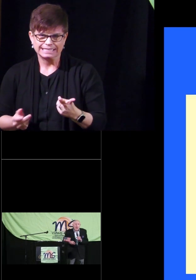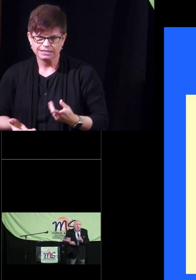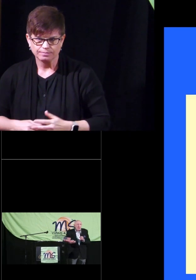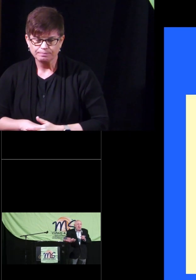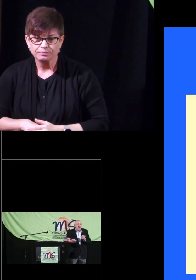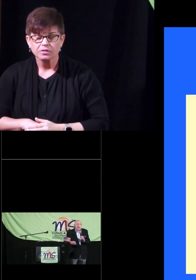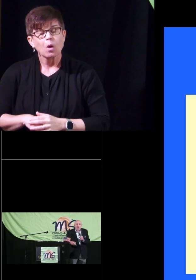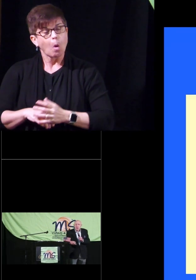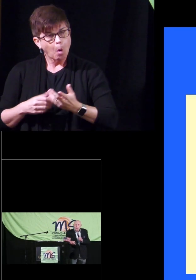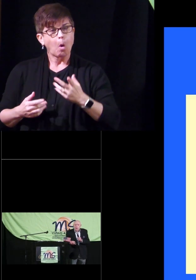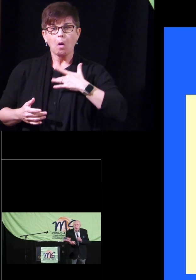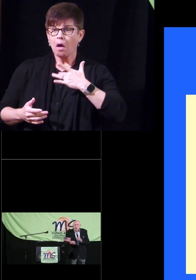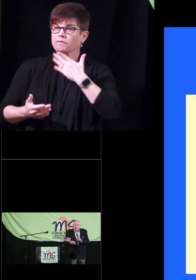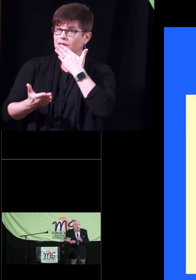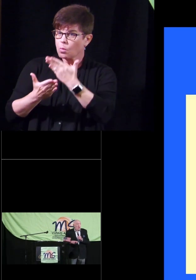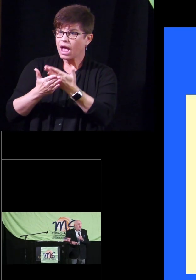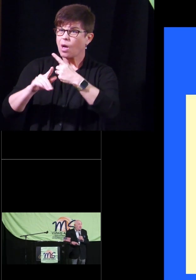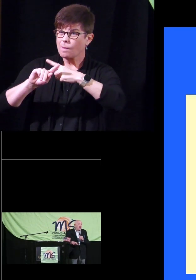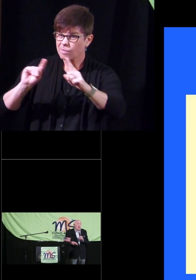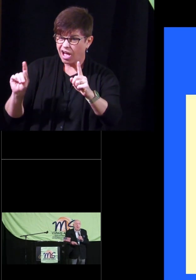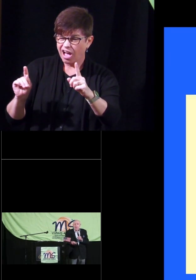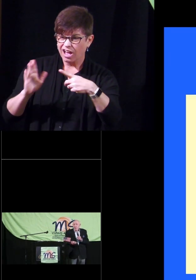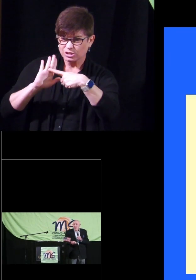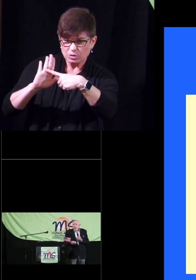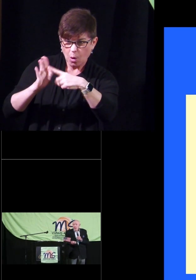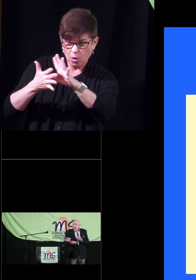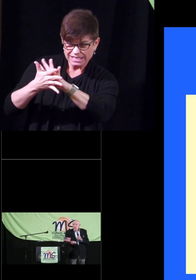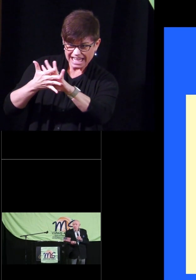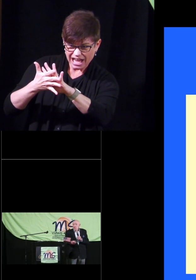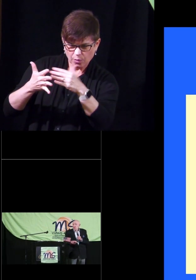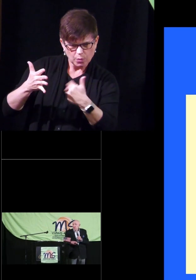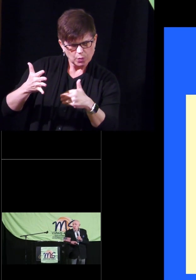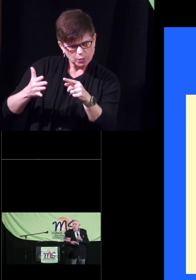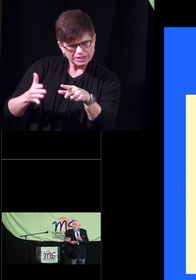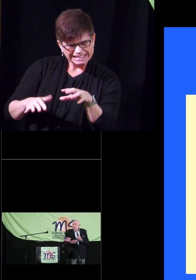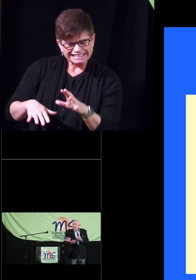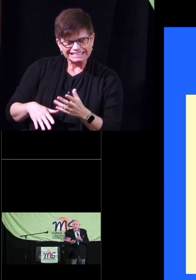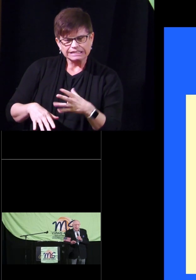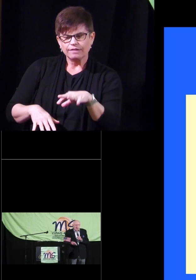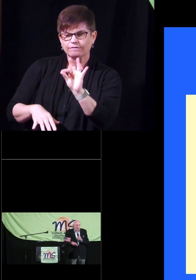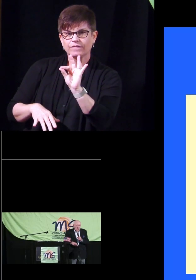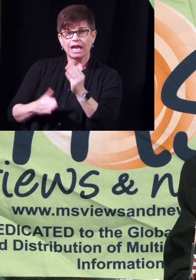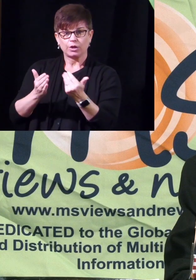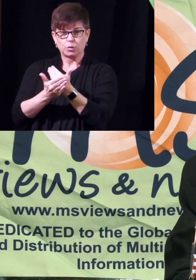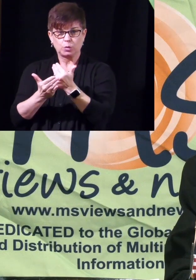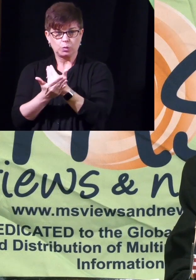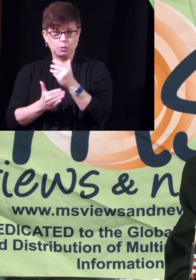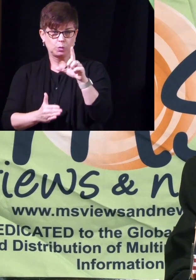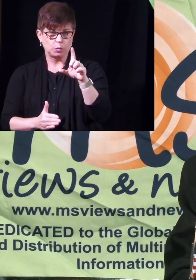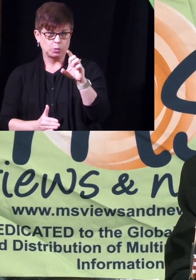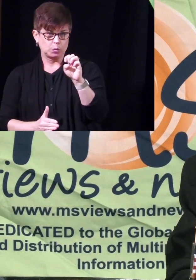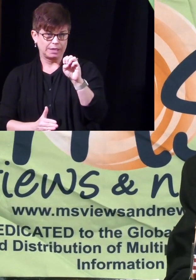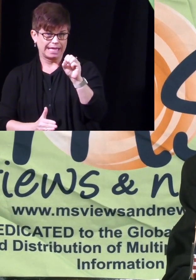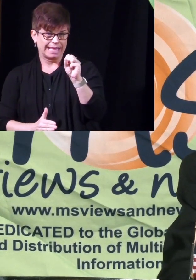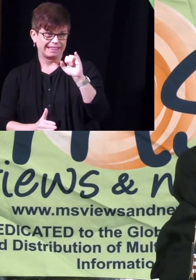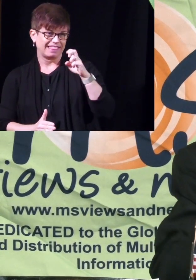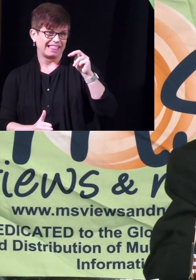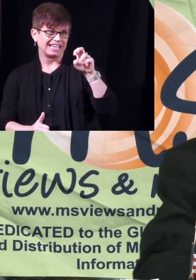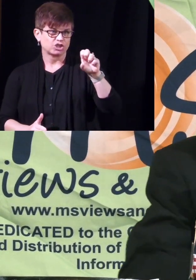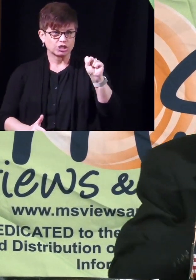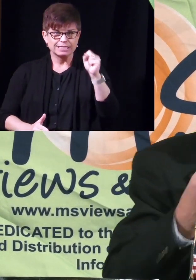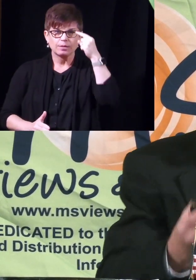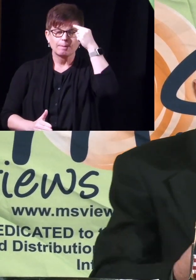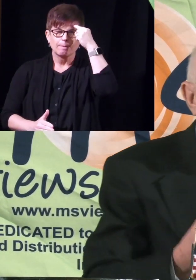they feel well, and yet the scan shows new lesions. And the opposite can happen. Someone doesn't feel well and the scan is the same. And brain lesions